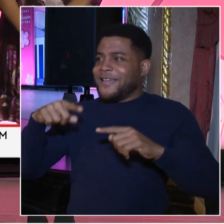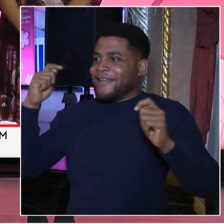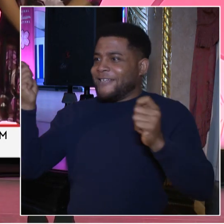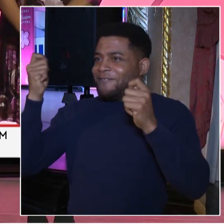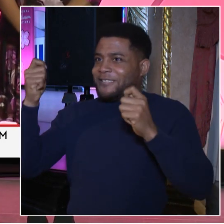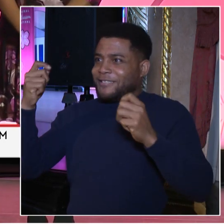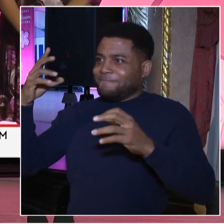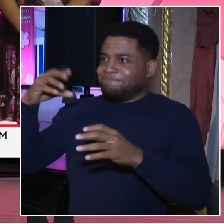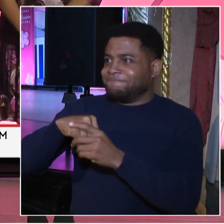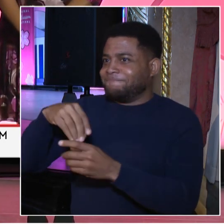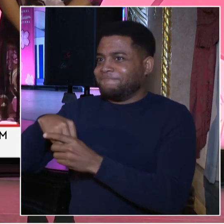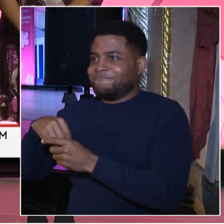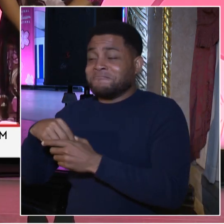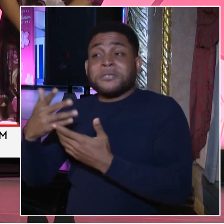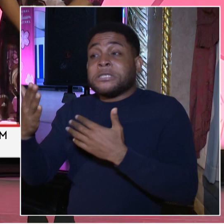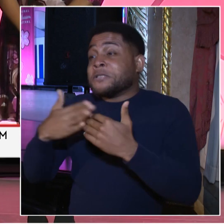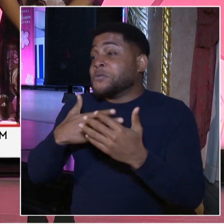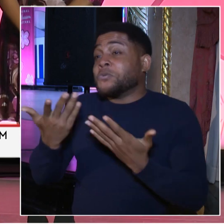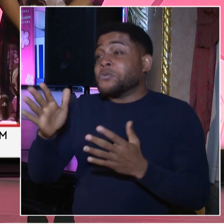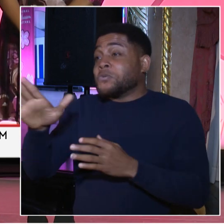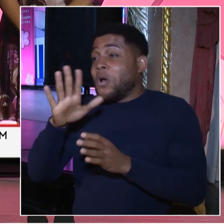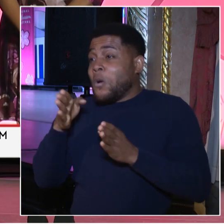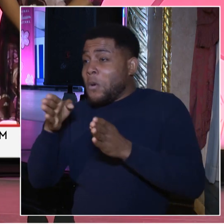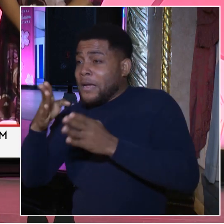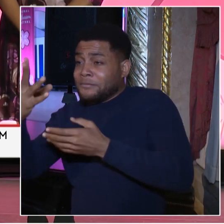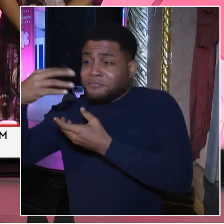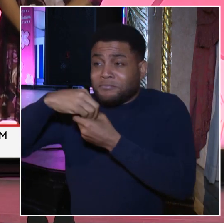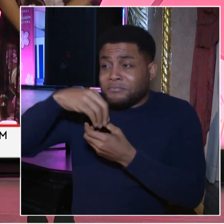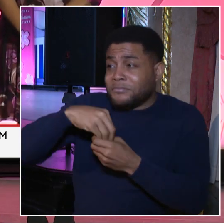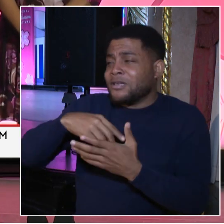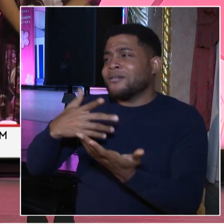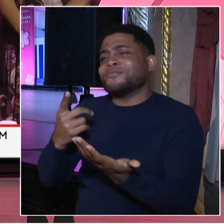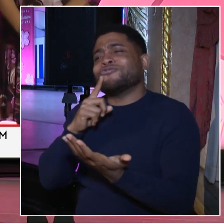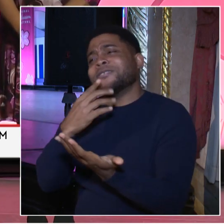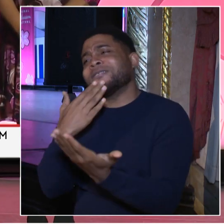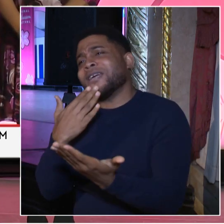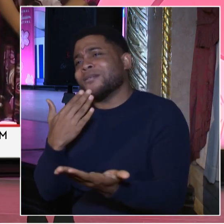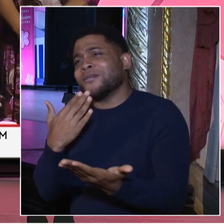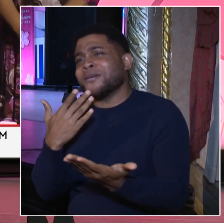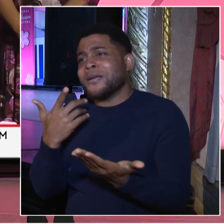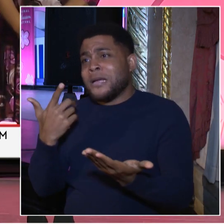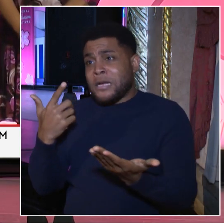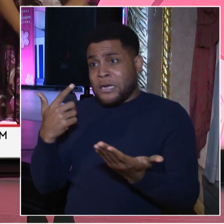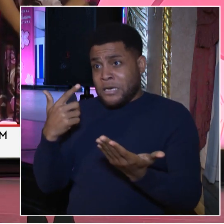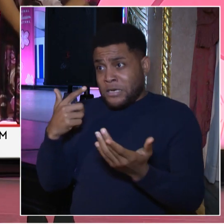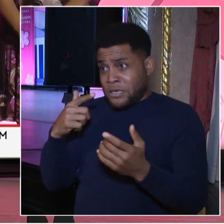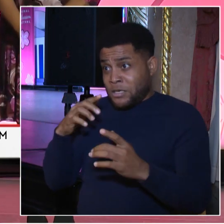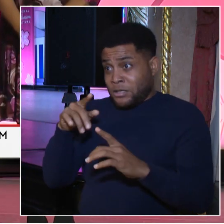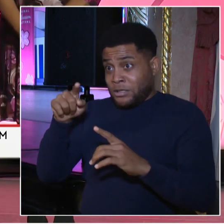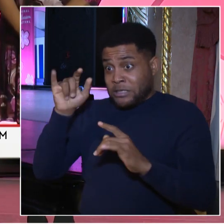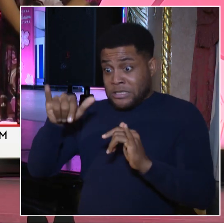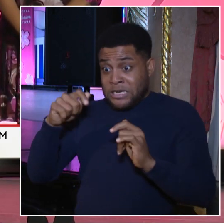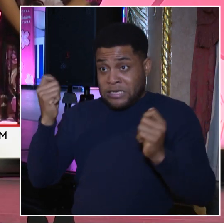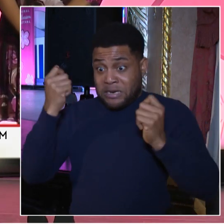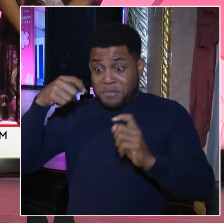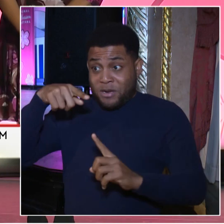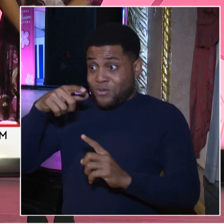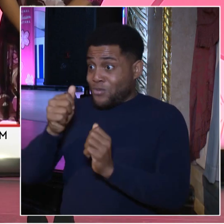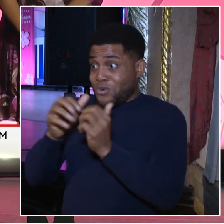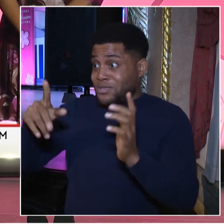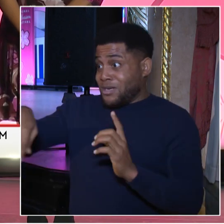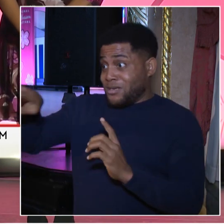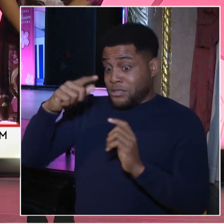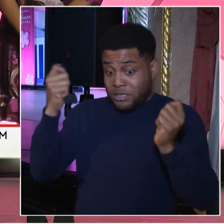another, because without any of you, this celebration wouldn't be possible.